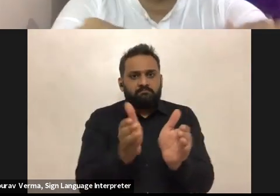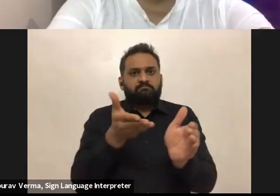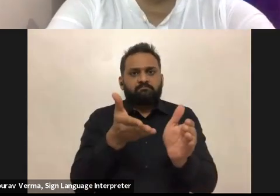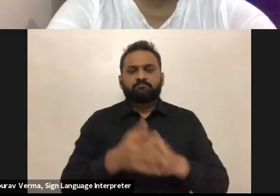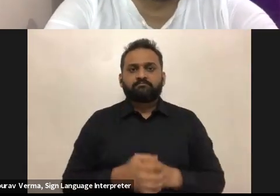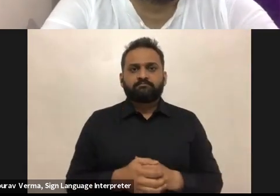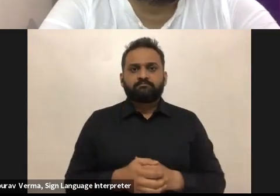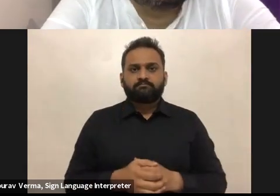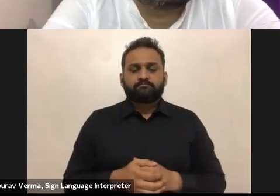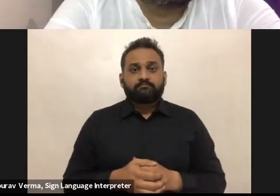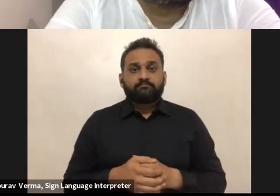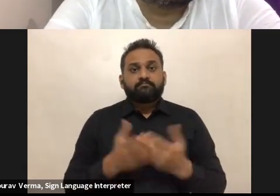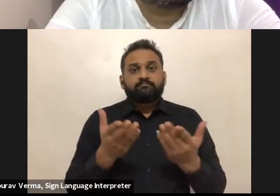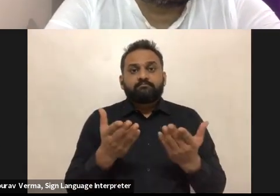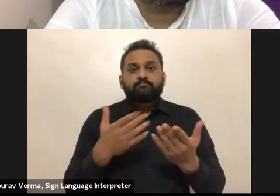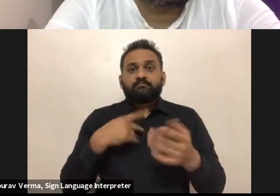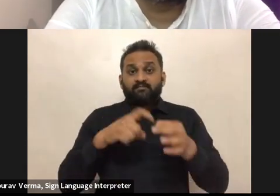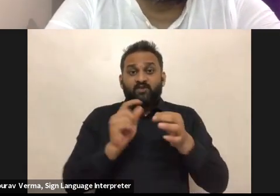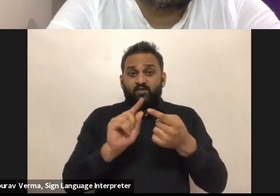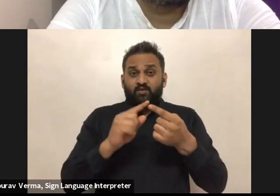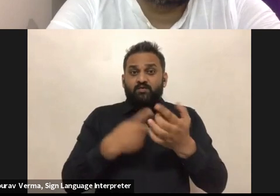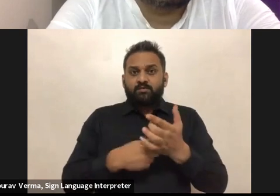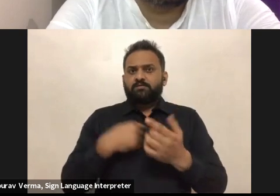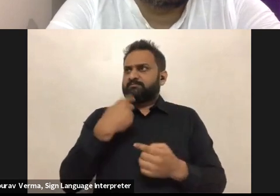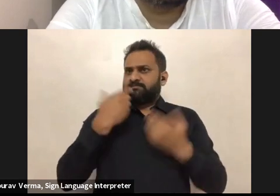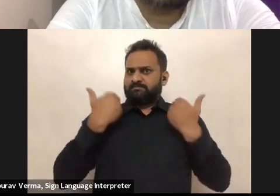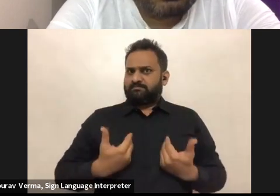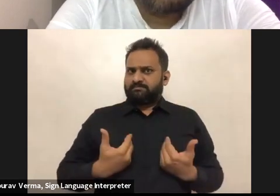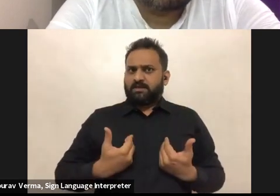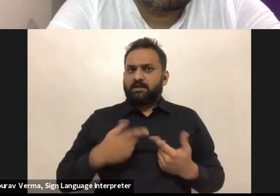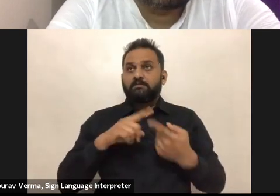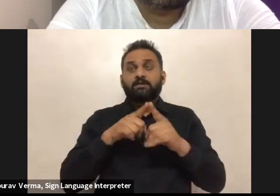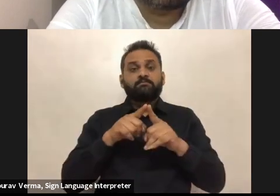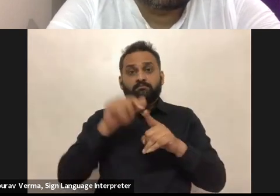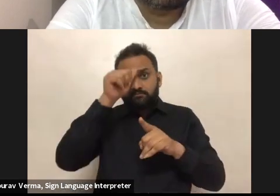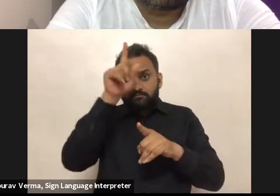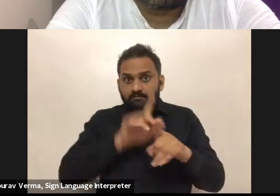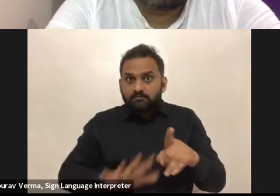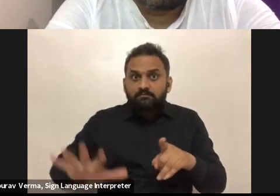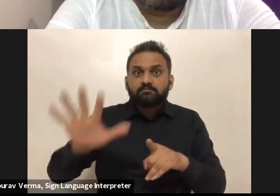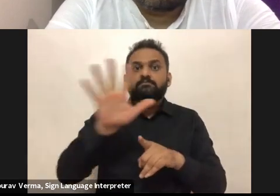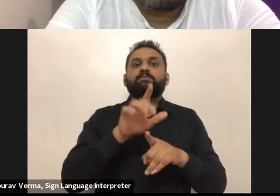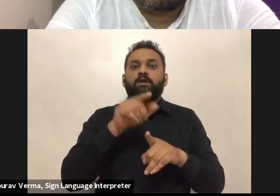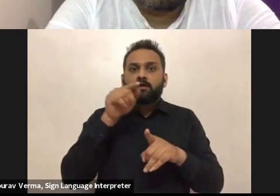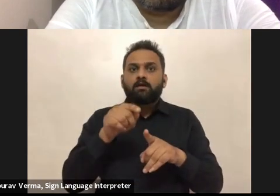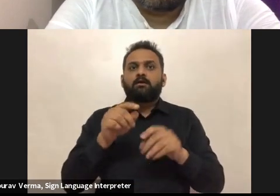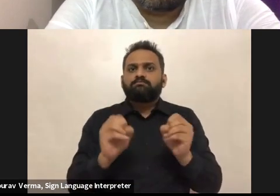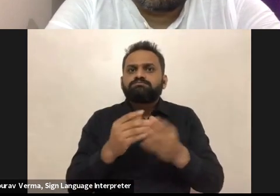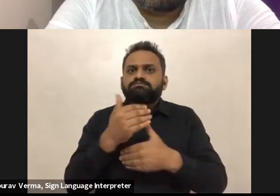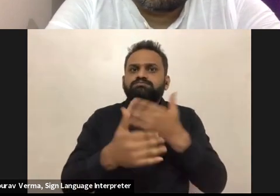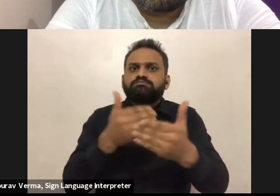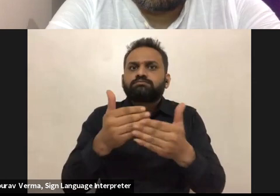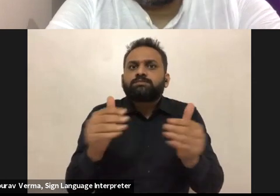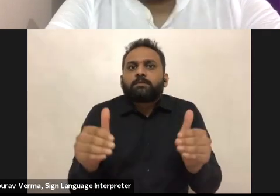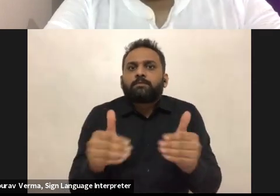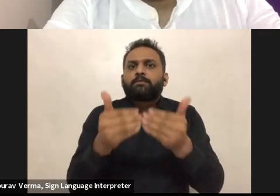how the queer community, how the queer movement in India has been in relation to people with